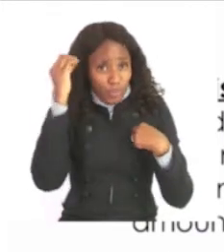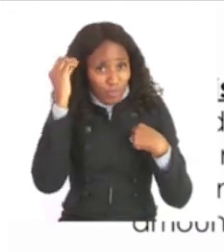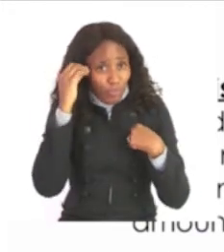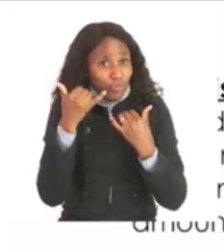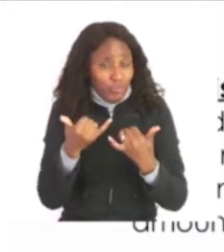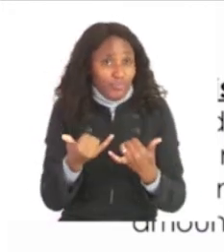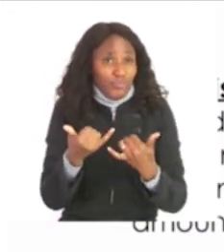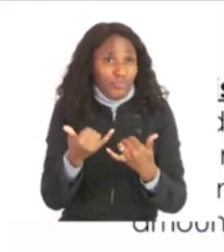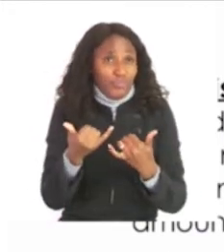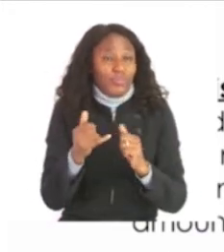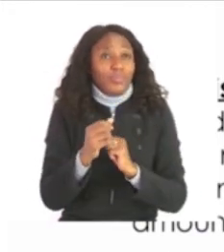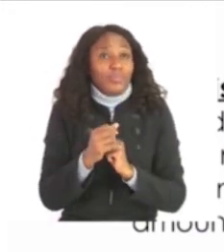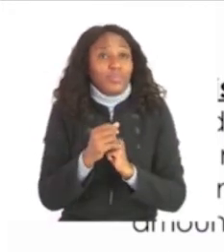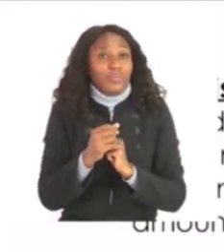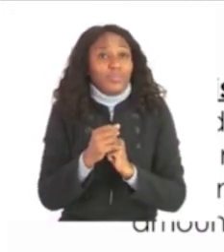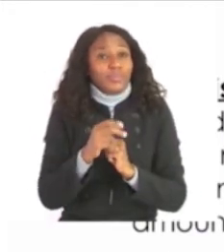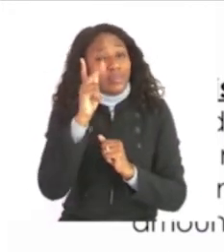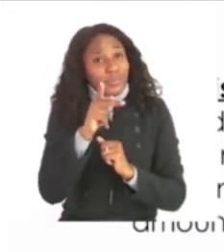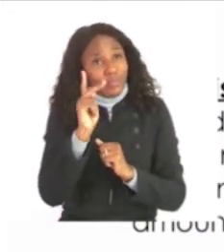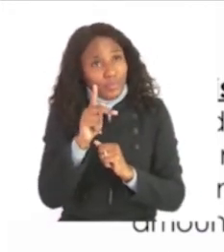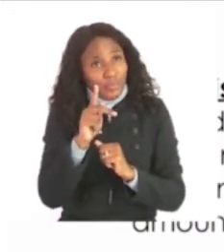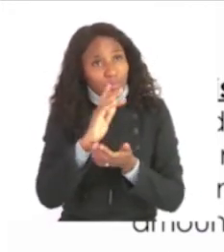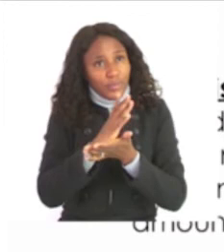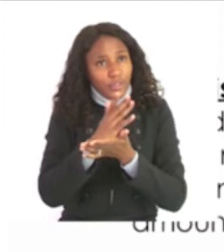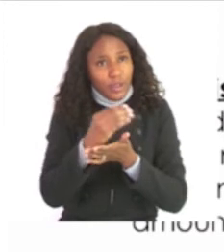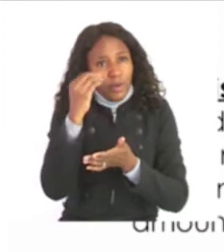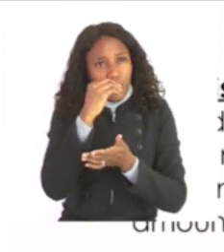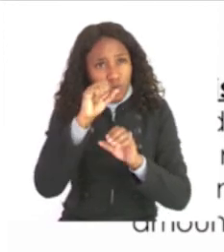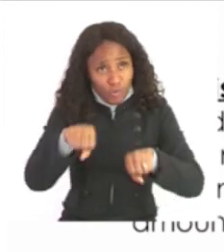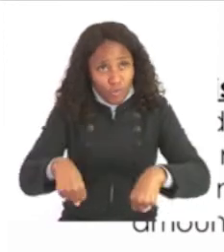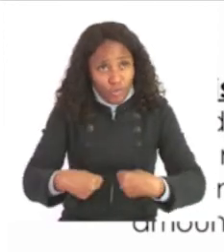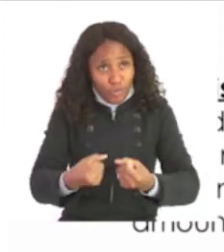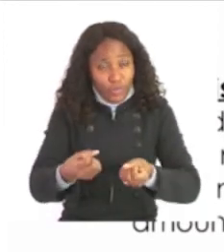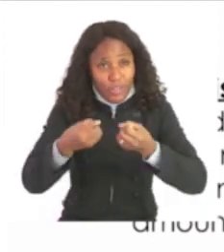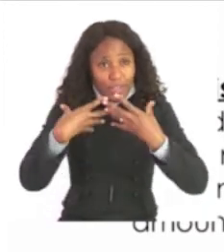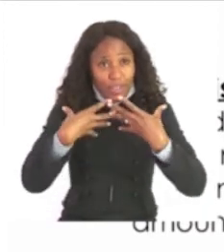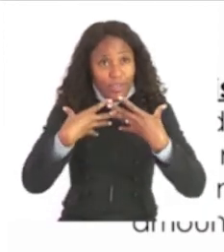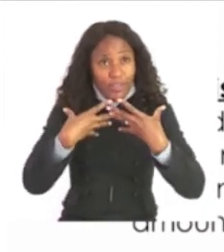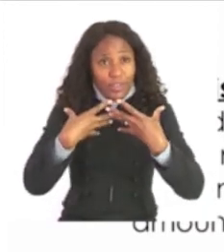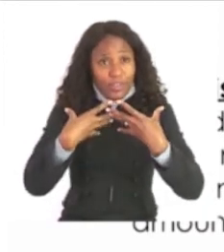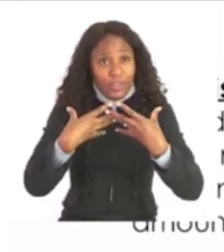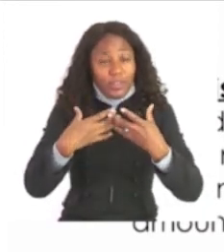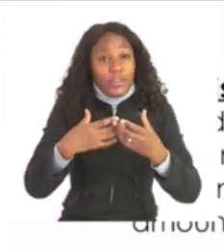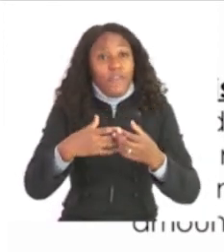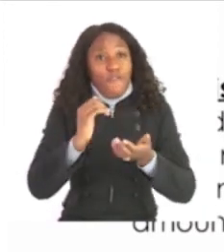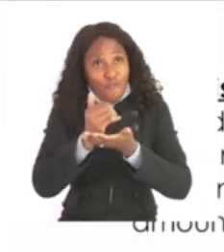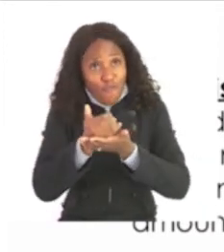us. Then there are also some food sources that gives you liquids and